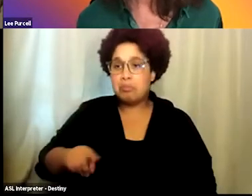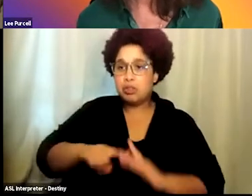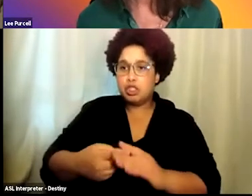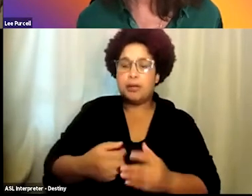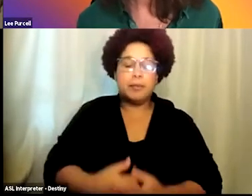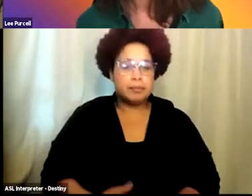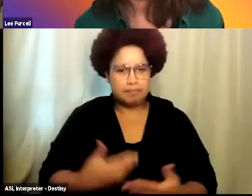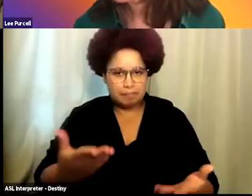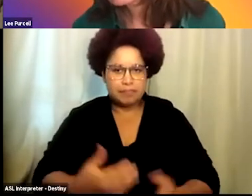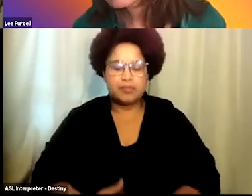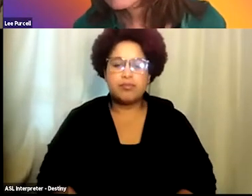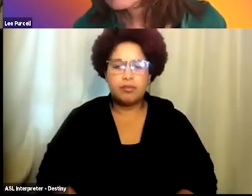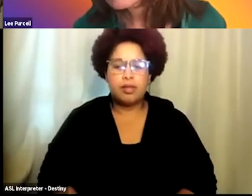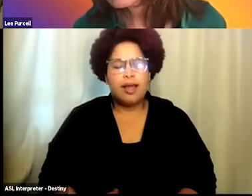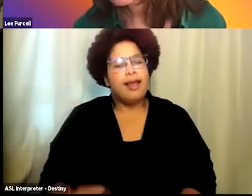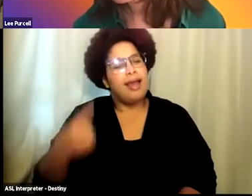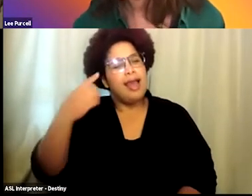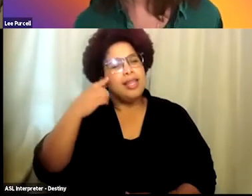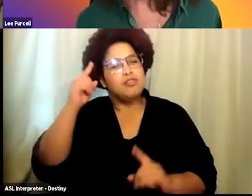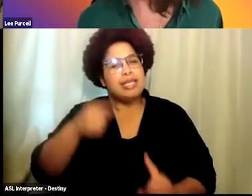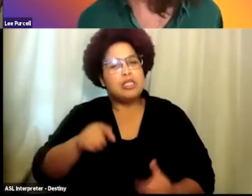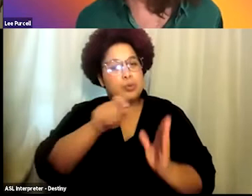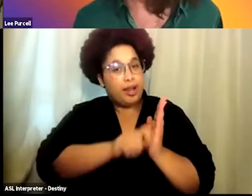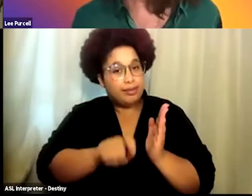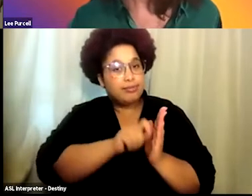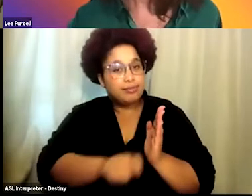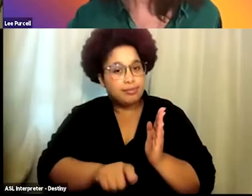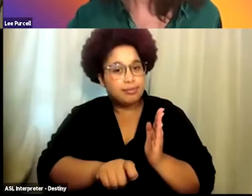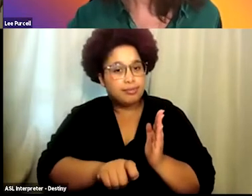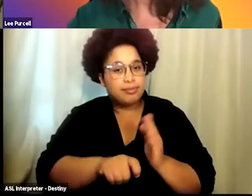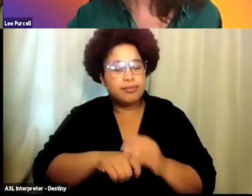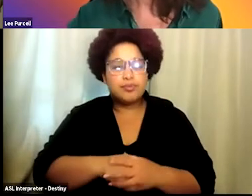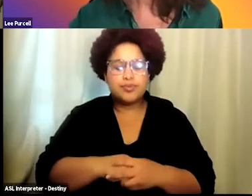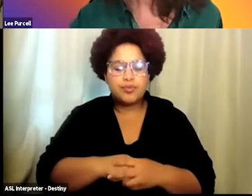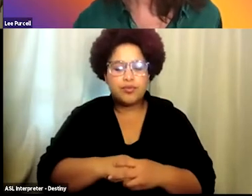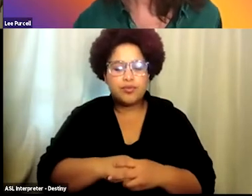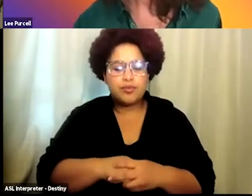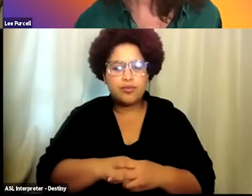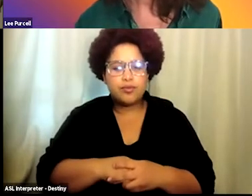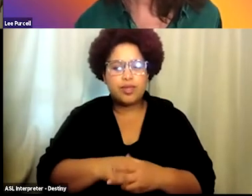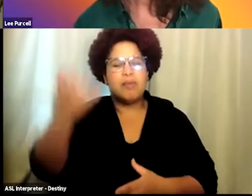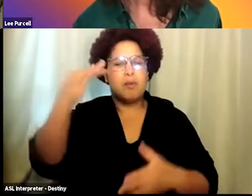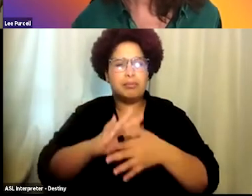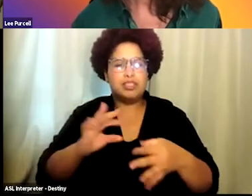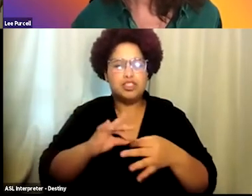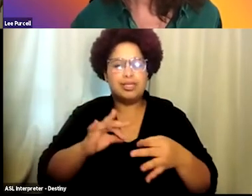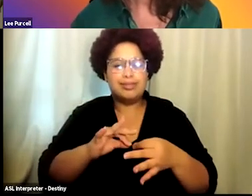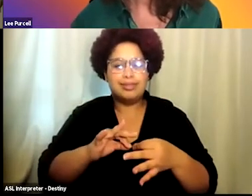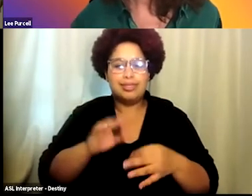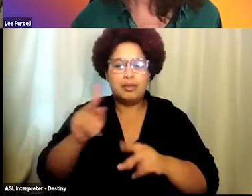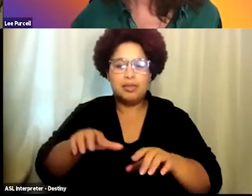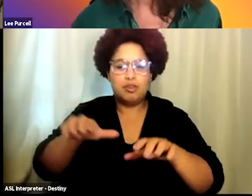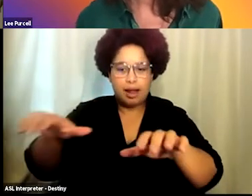it all comes down to writing. And it's like was said before, the demographics.